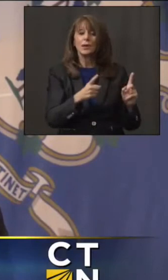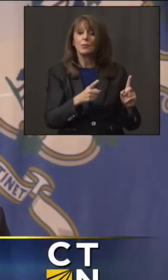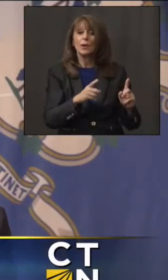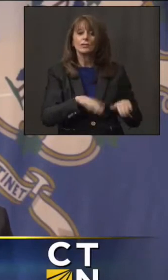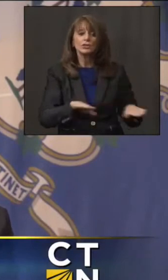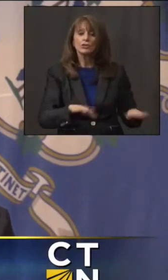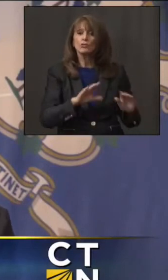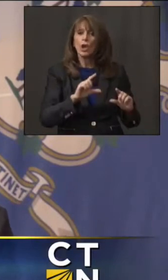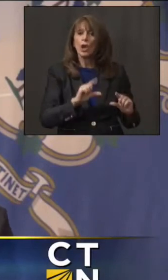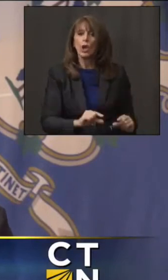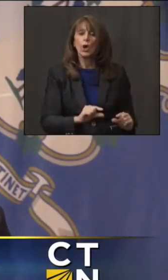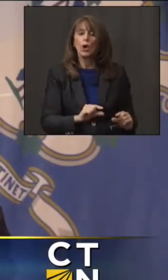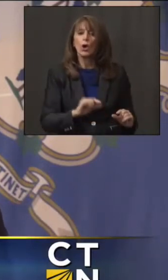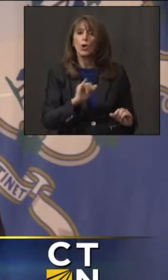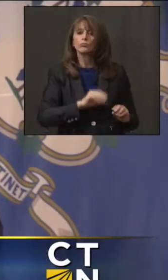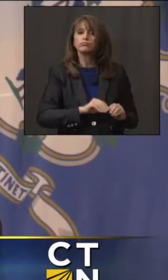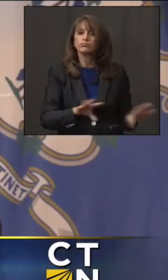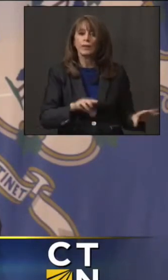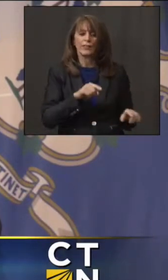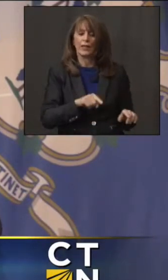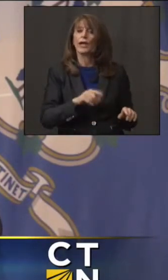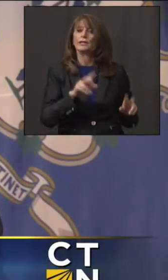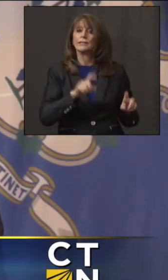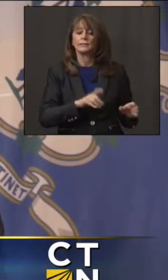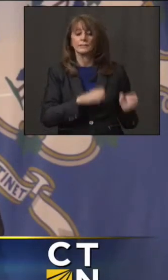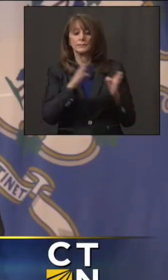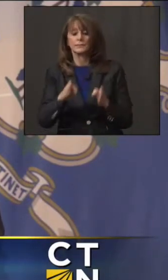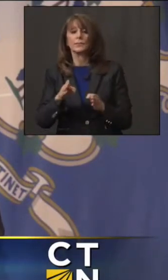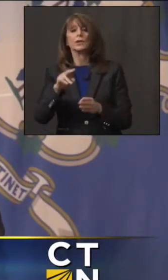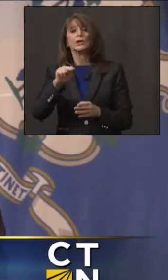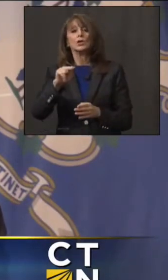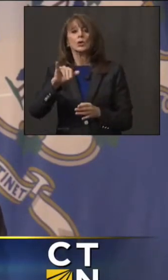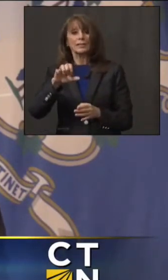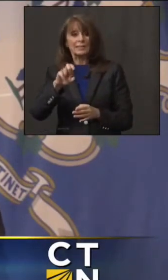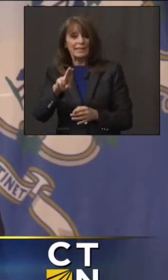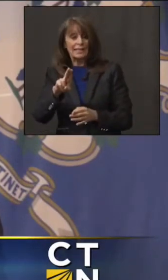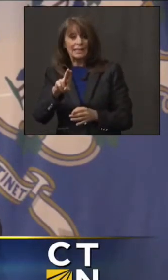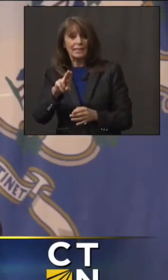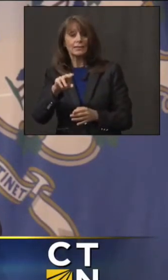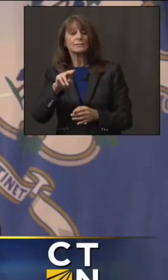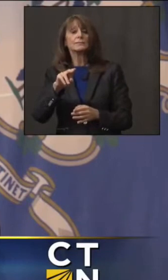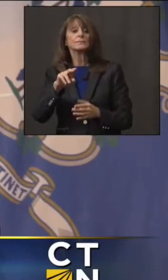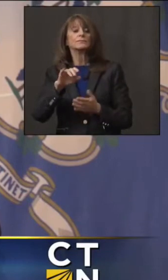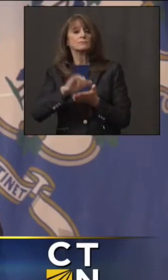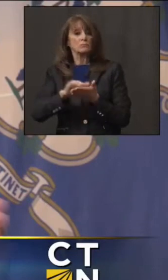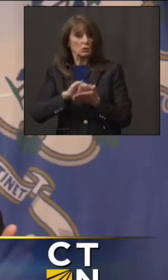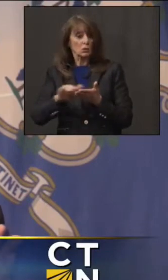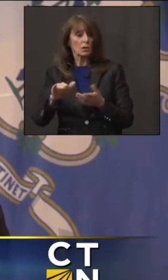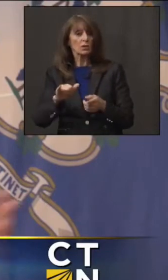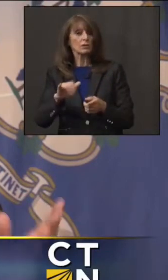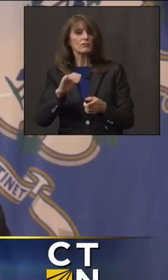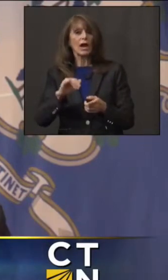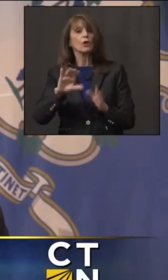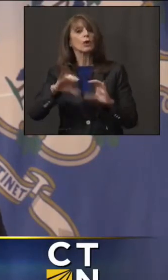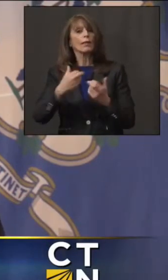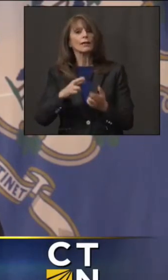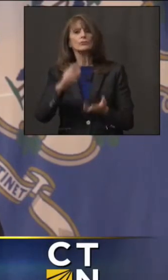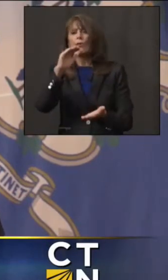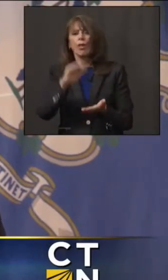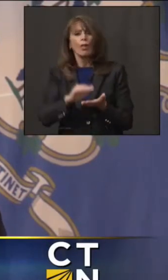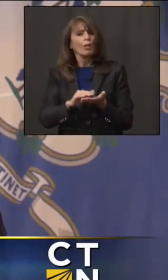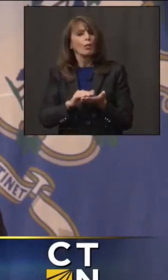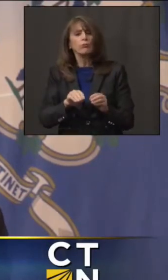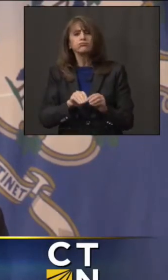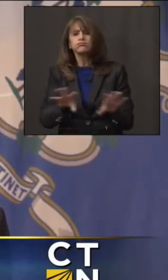the schools where they do a lot of testing. New York City, they found that much lower infection rates in the classroom than in the